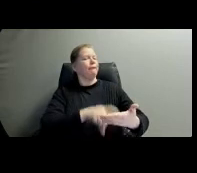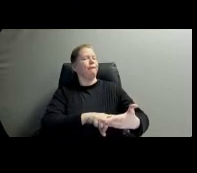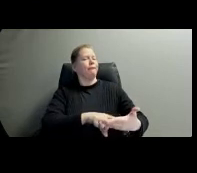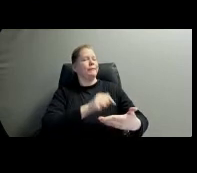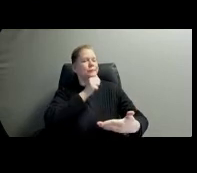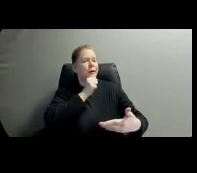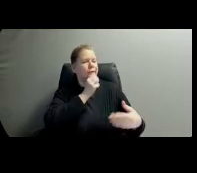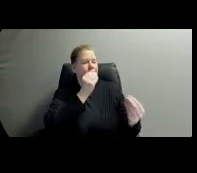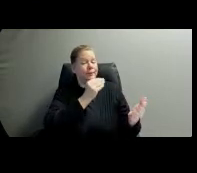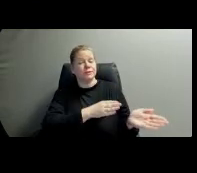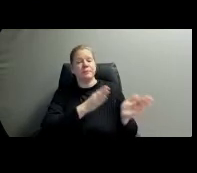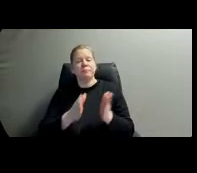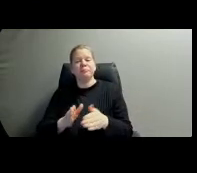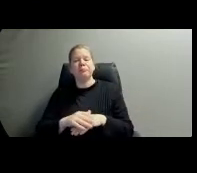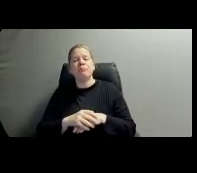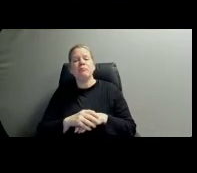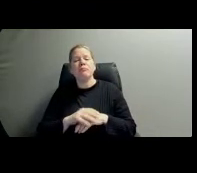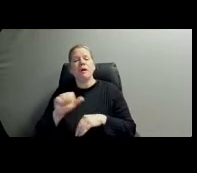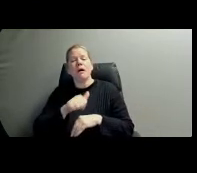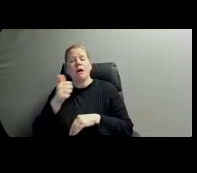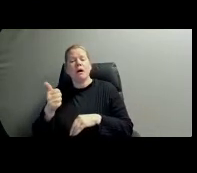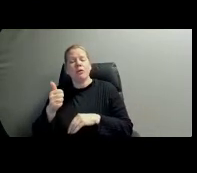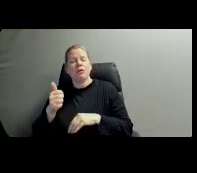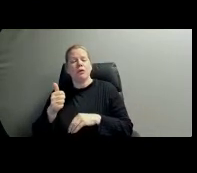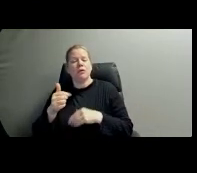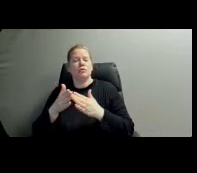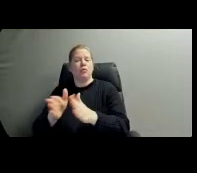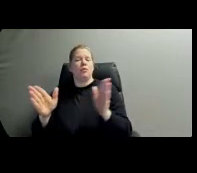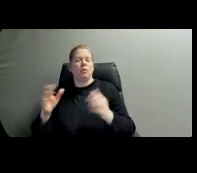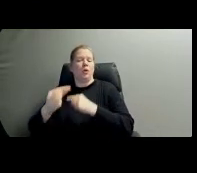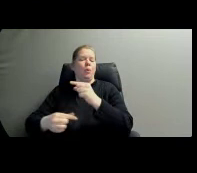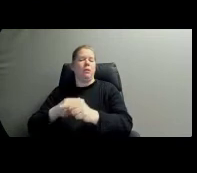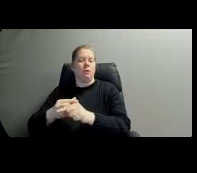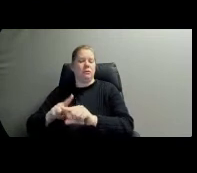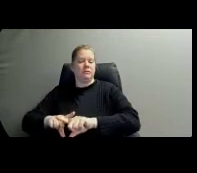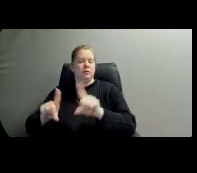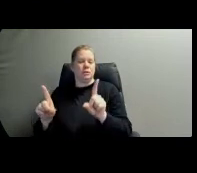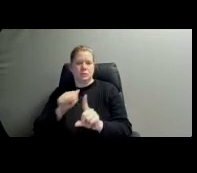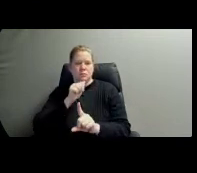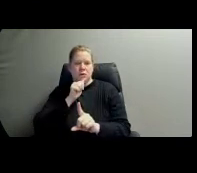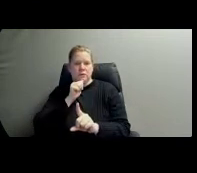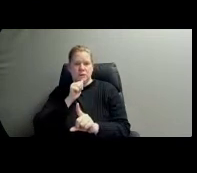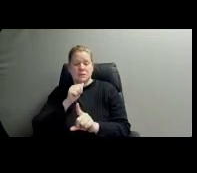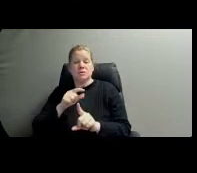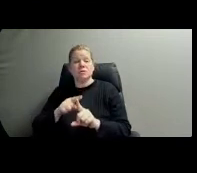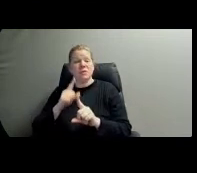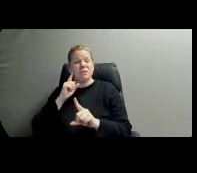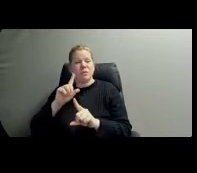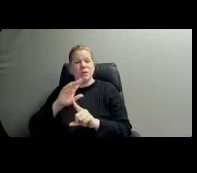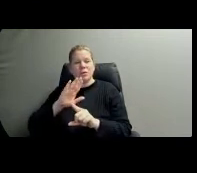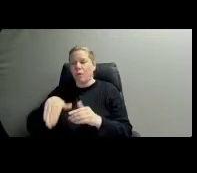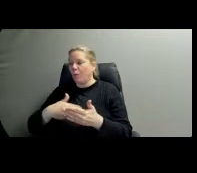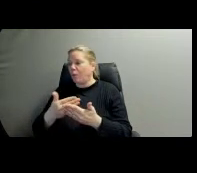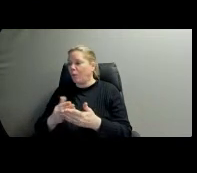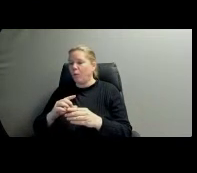information. The other part is doing a global differential privacy, where you're adding that noise on the global data set itself, or like in